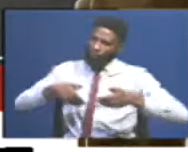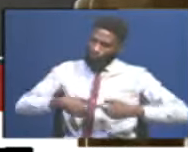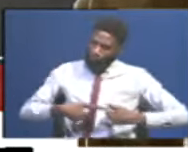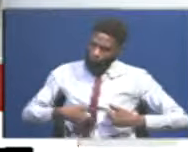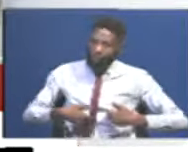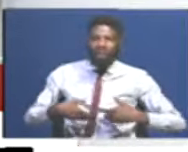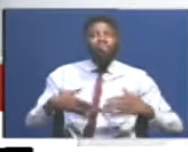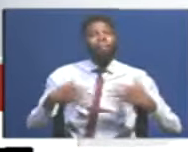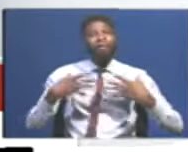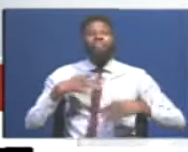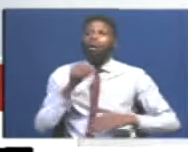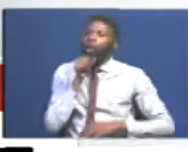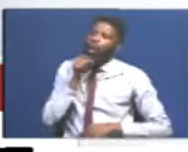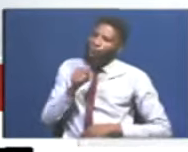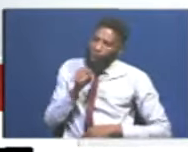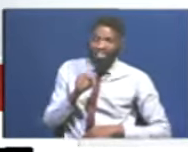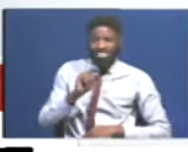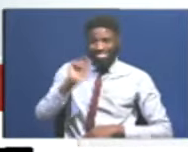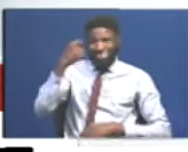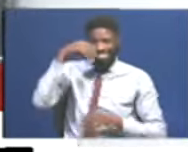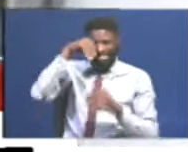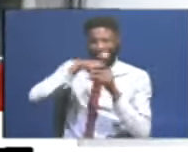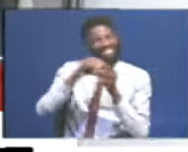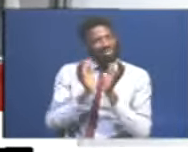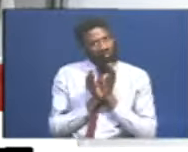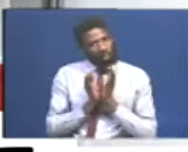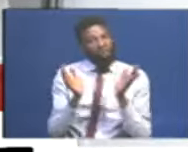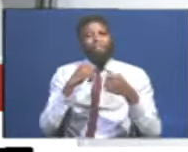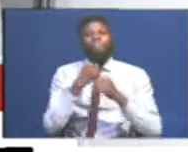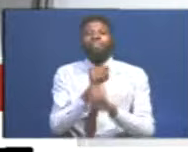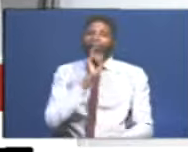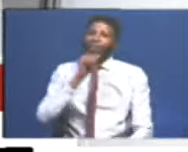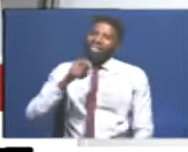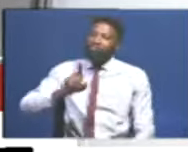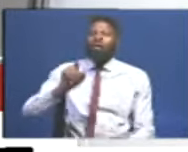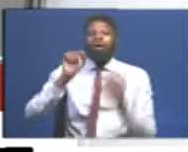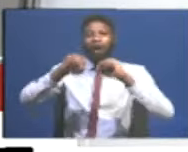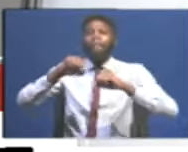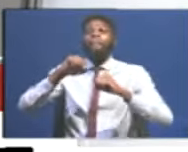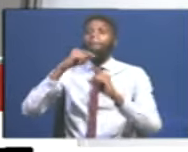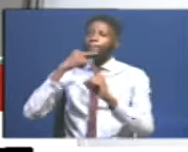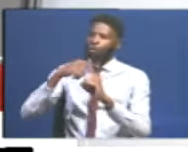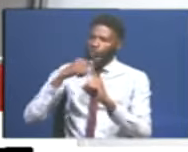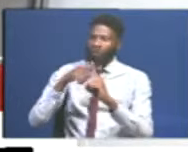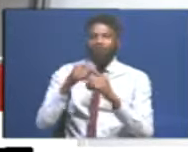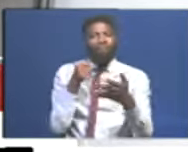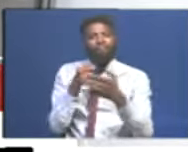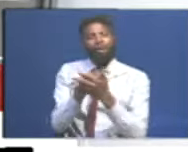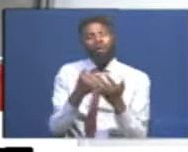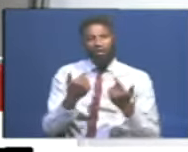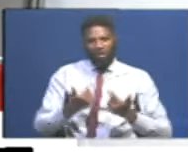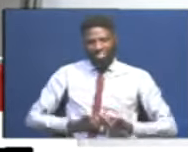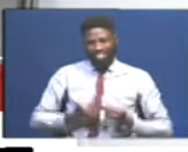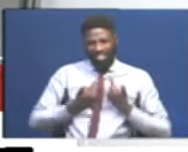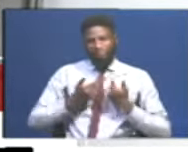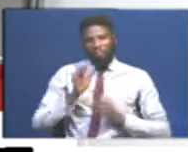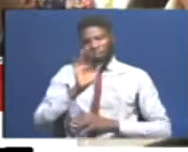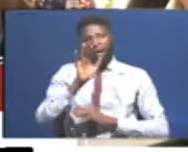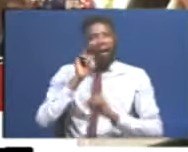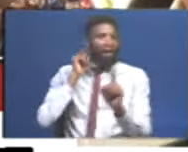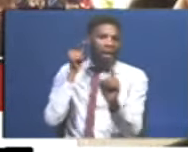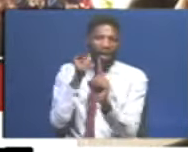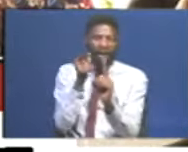people throughout this country, and to ensure that they make a positive impact on their lives within the context of providing these